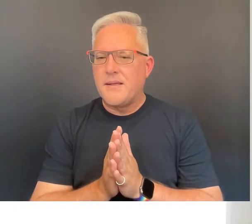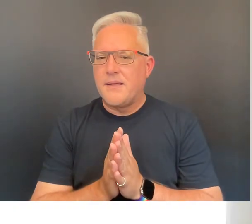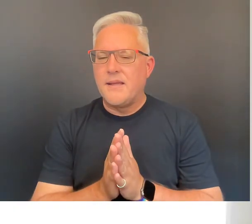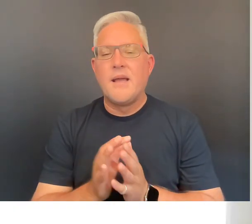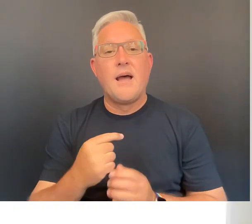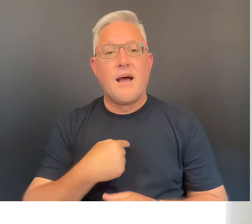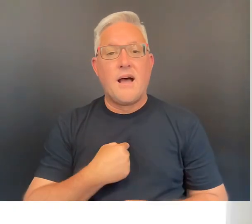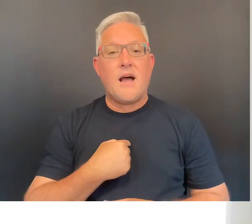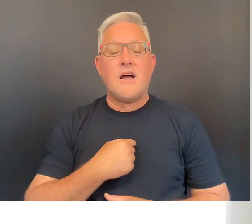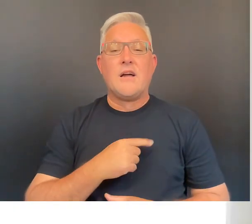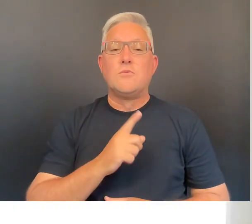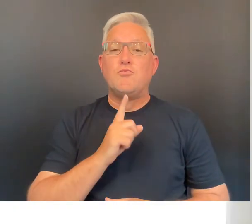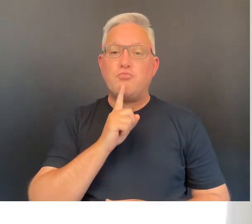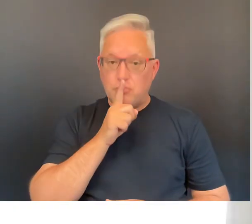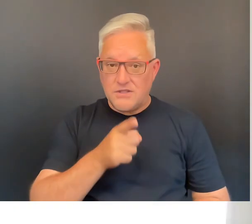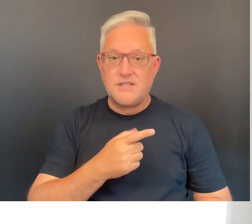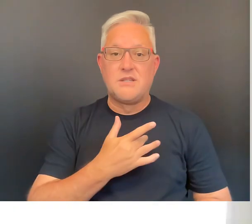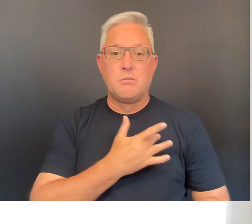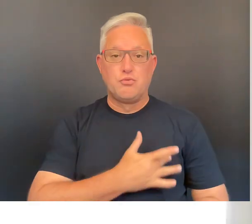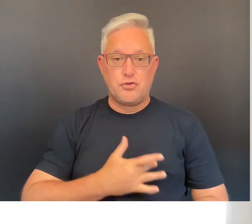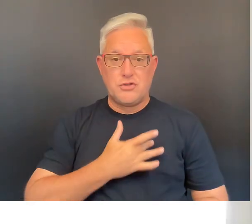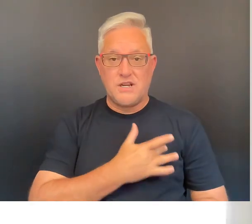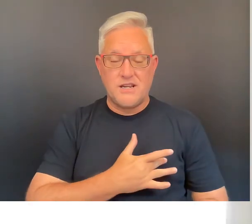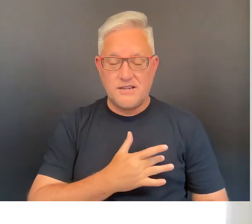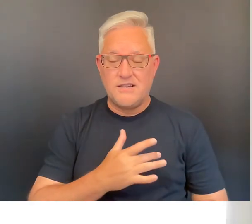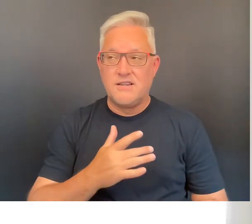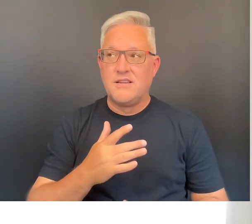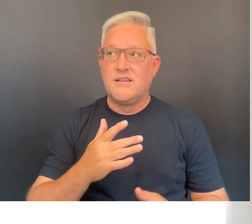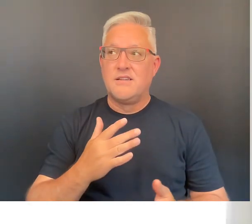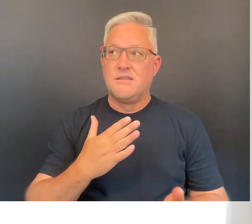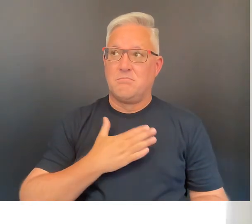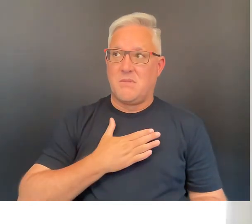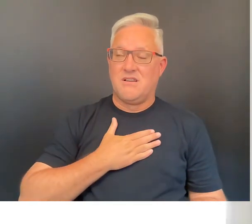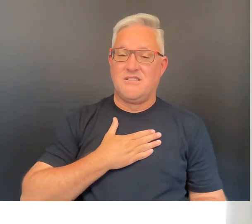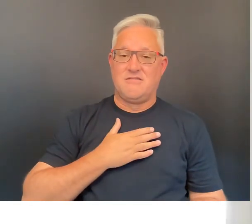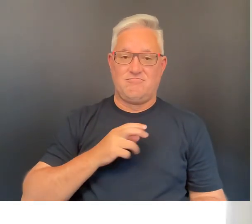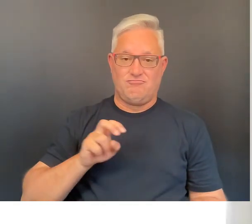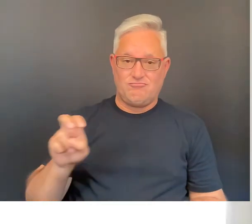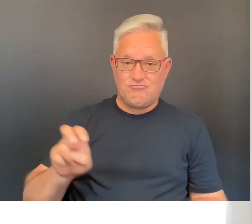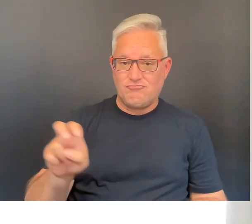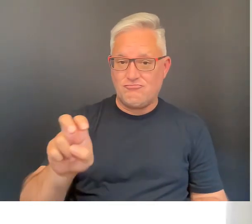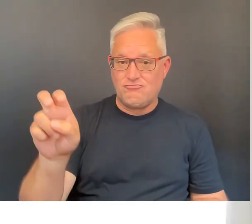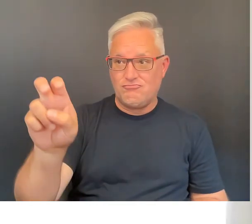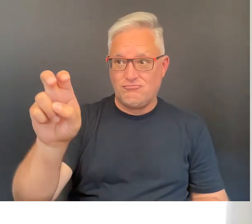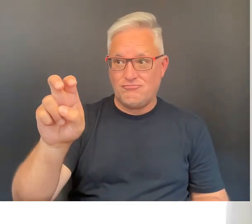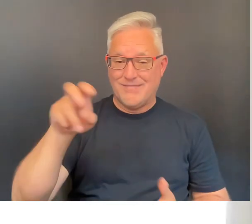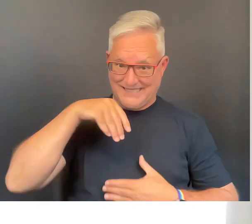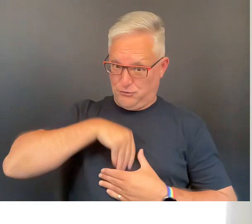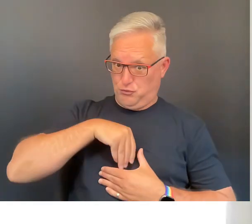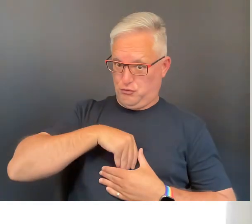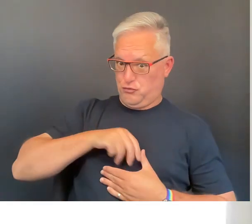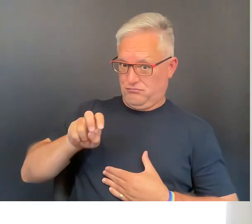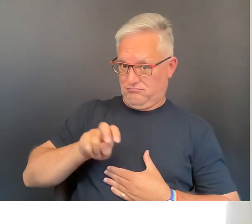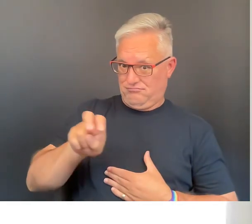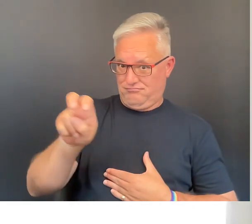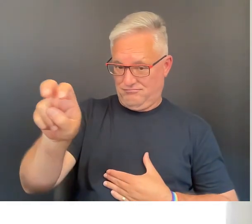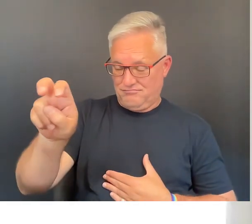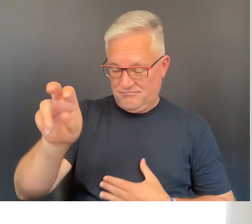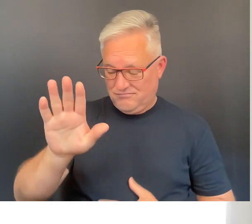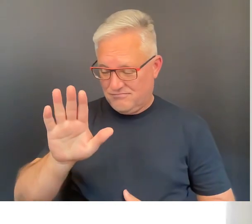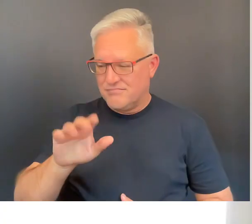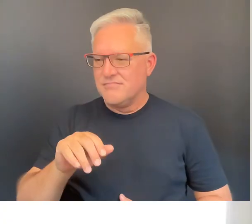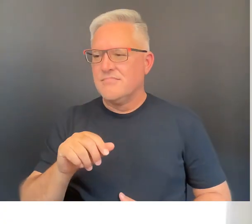I I really appreciate the journey that I've been on internally. I